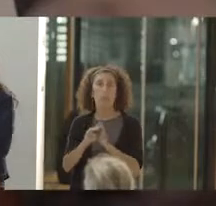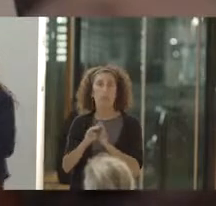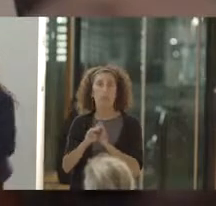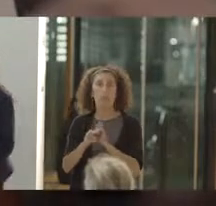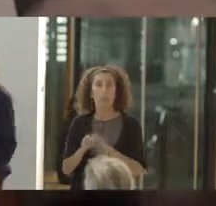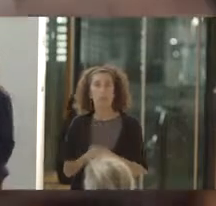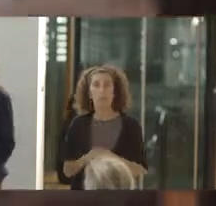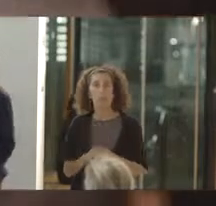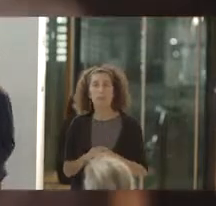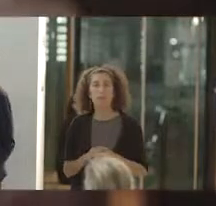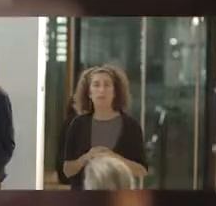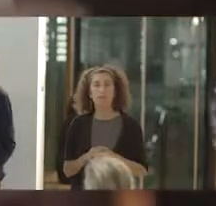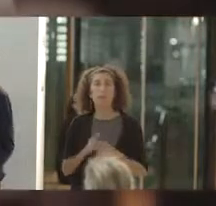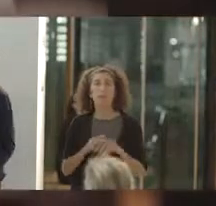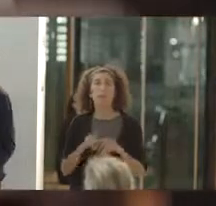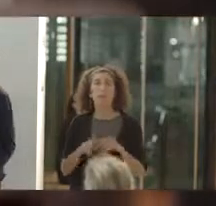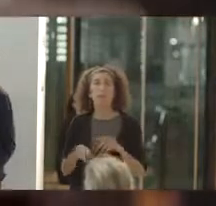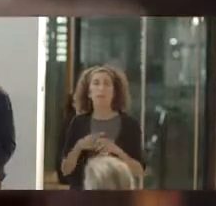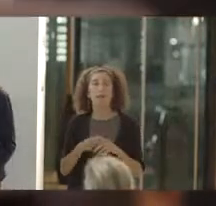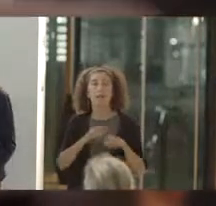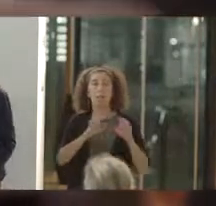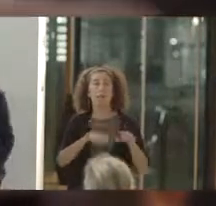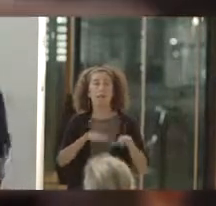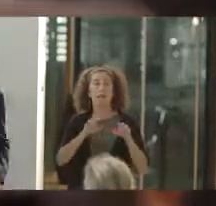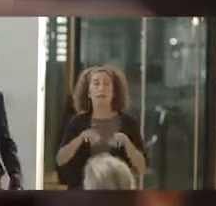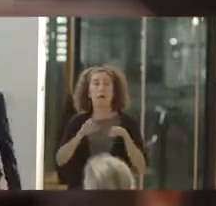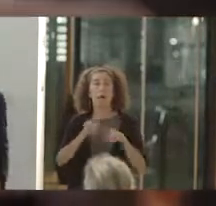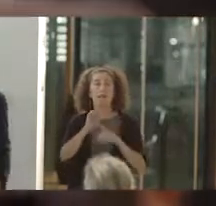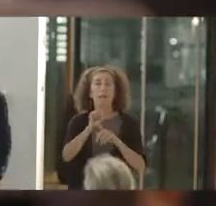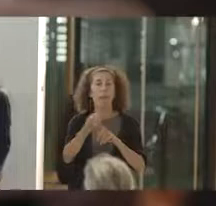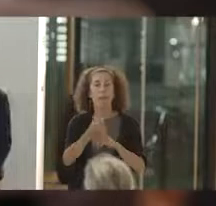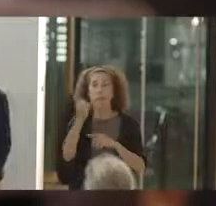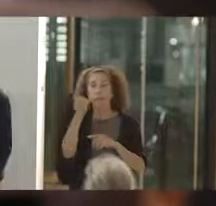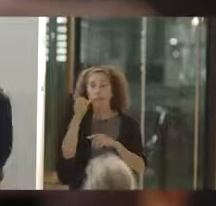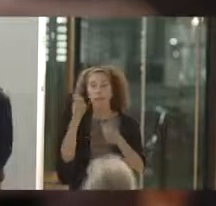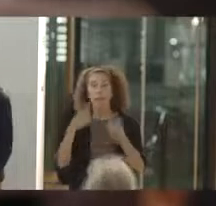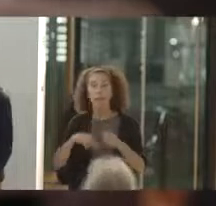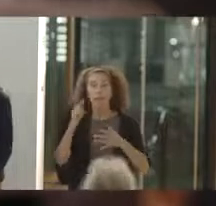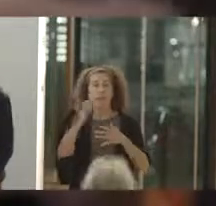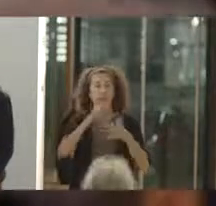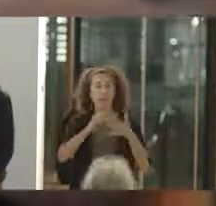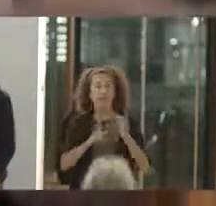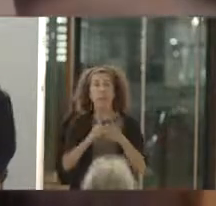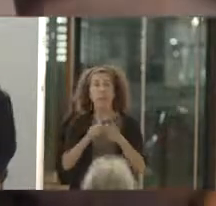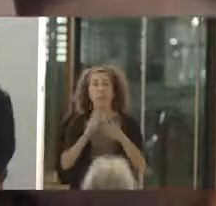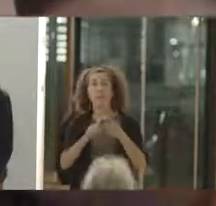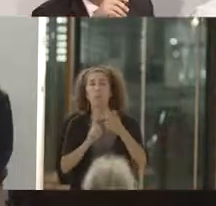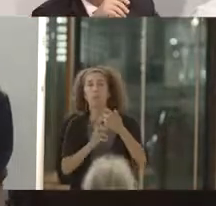of rainfall scenarios where residual flooding may occur and what we might need to do to intervene.